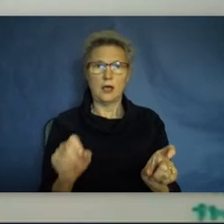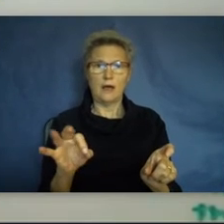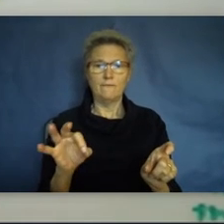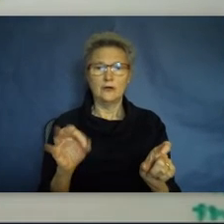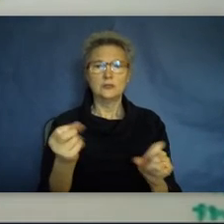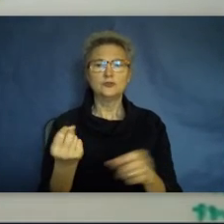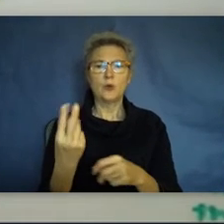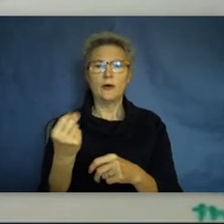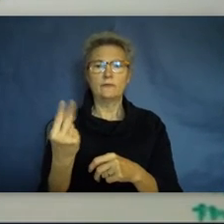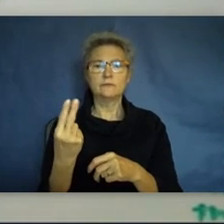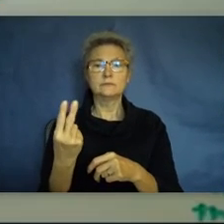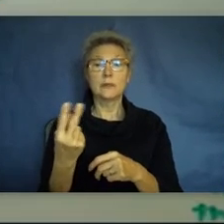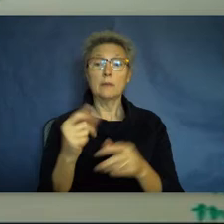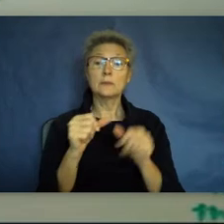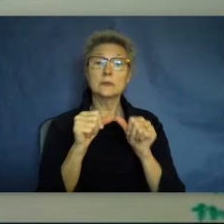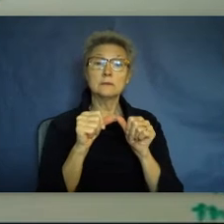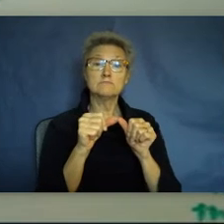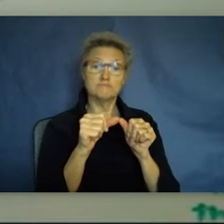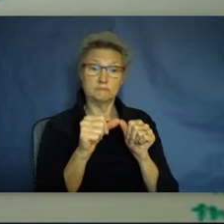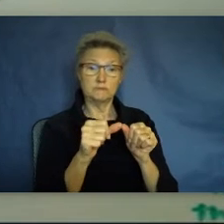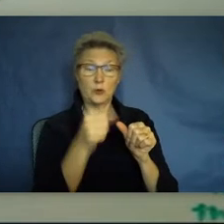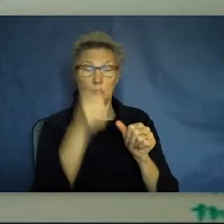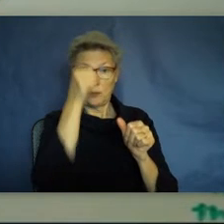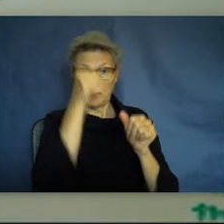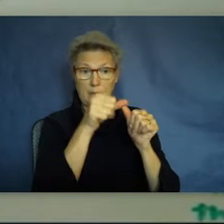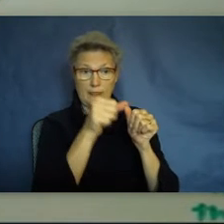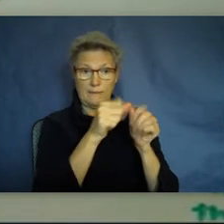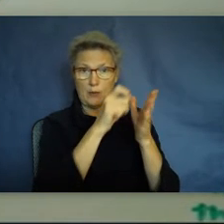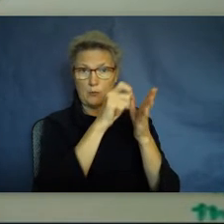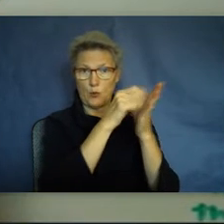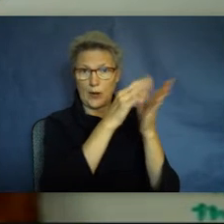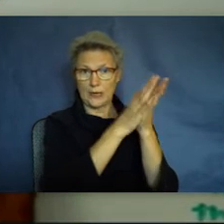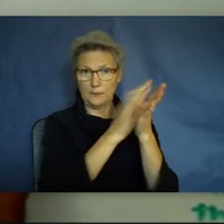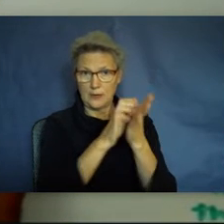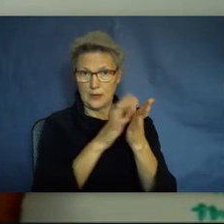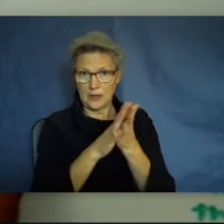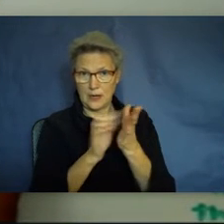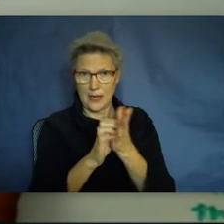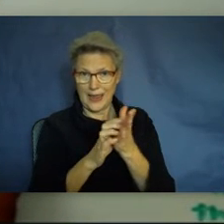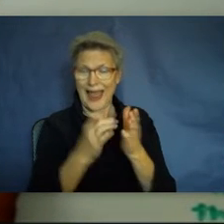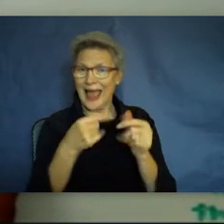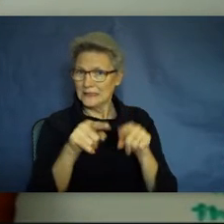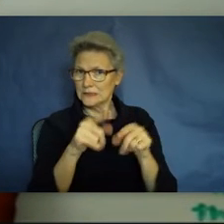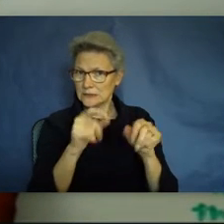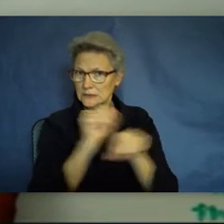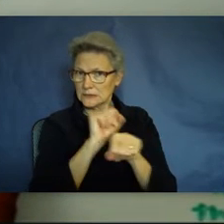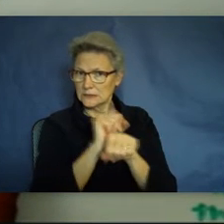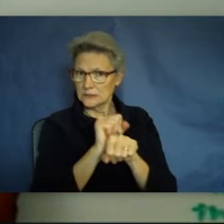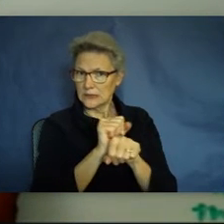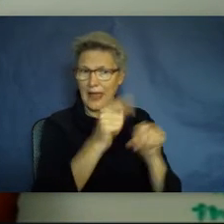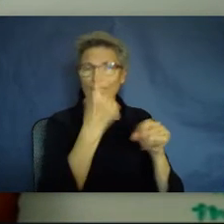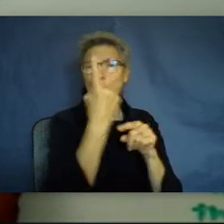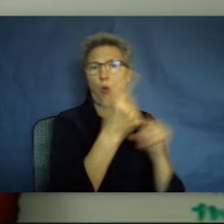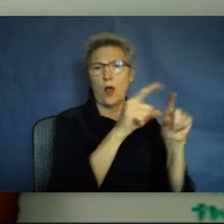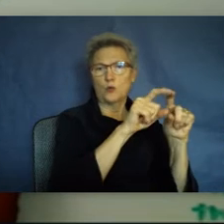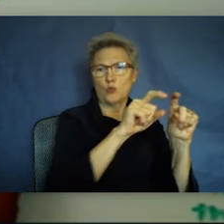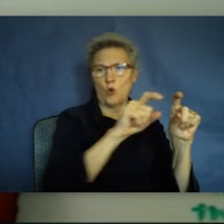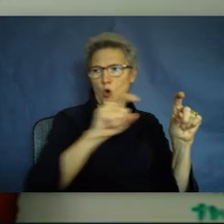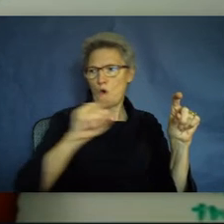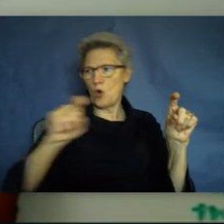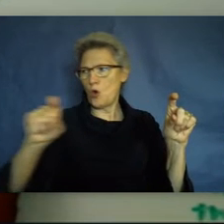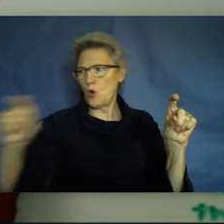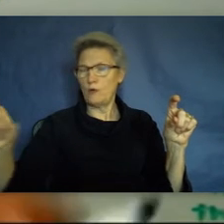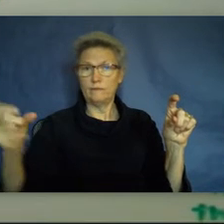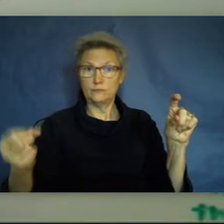of 12. And I'm going to keep track of them as we're working here. So the way I have my factors lined out right now, I have one row of